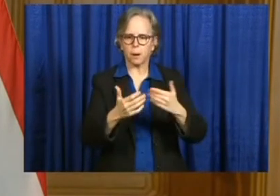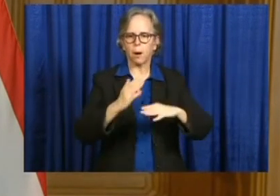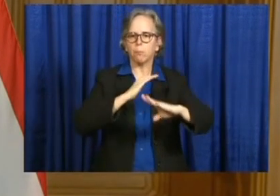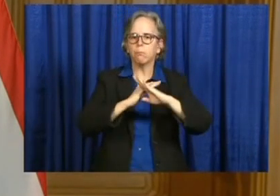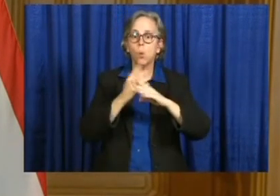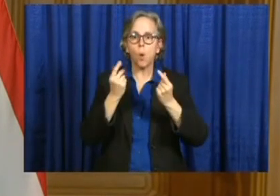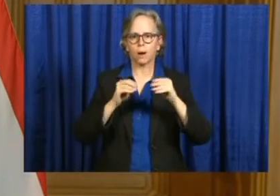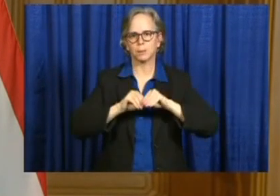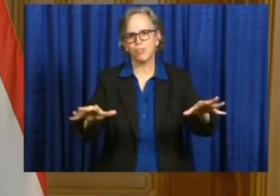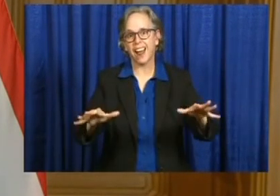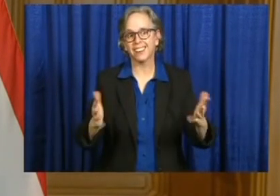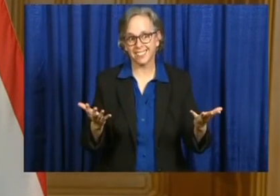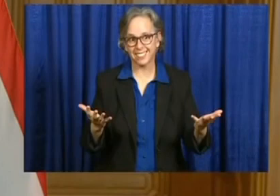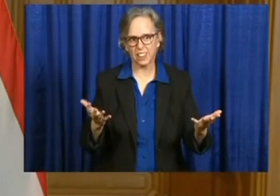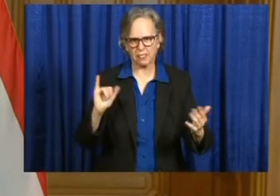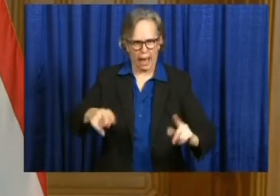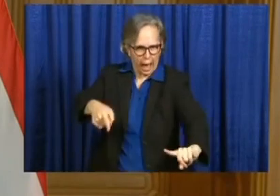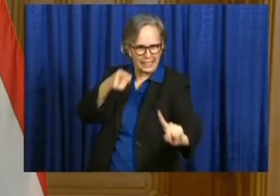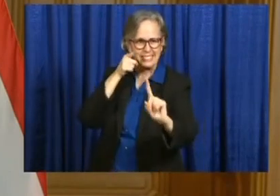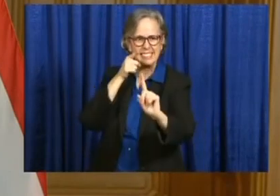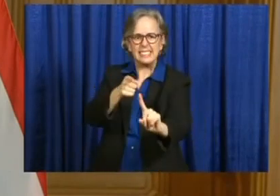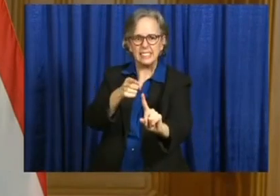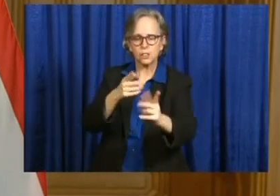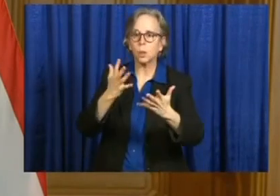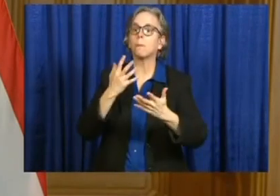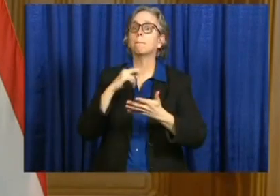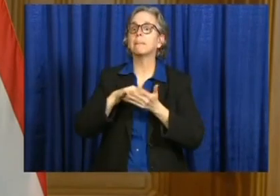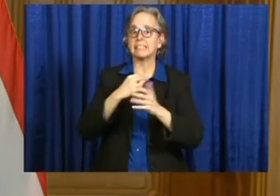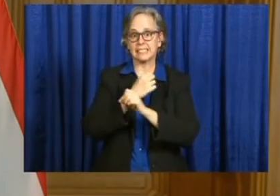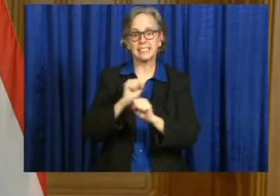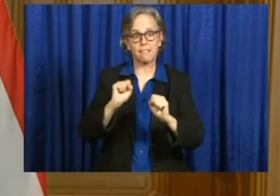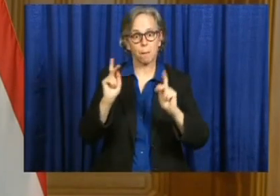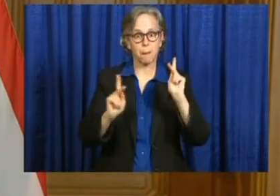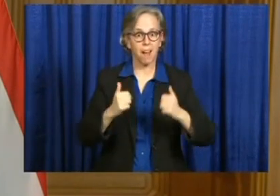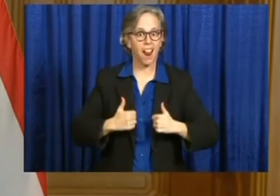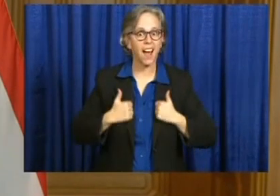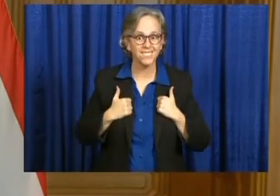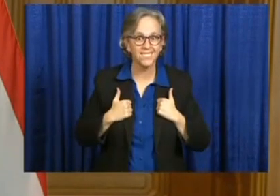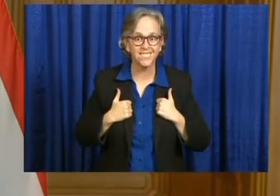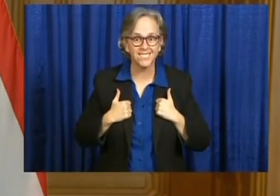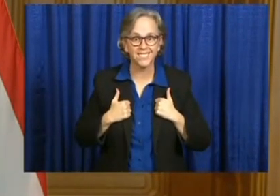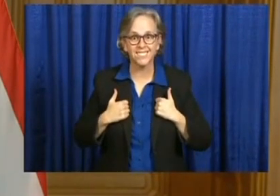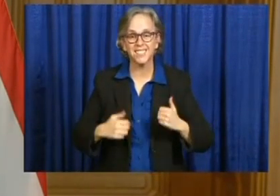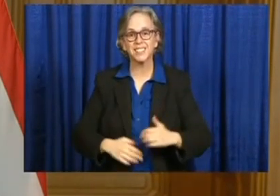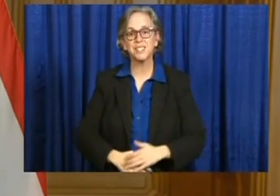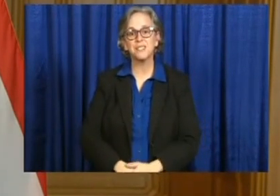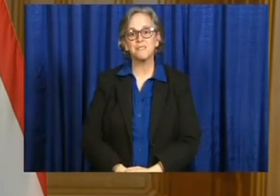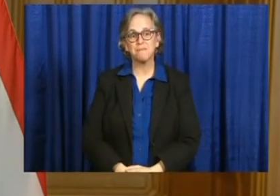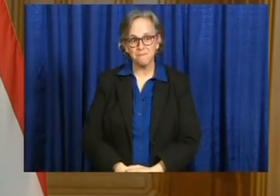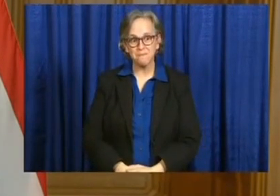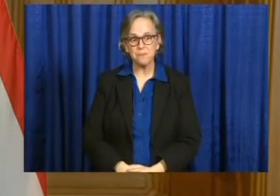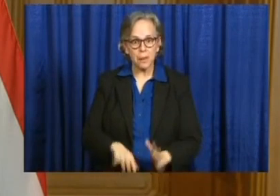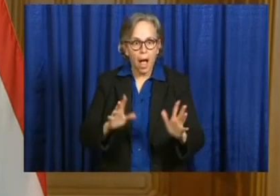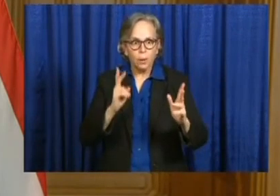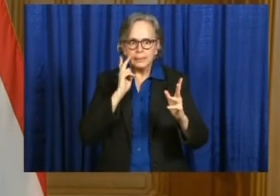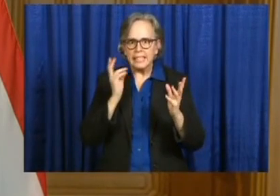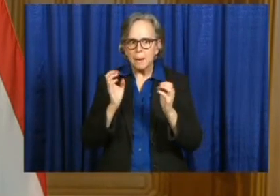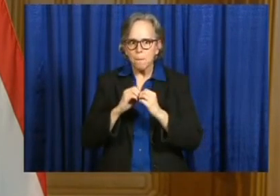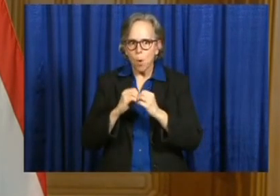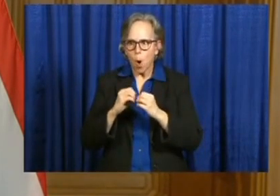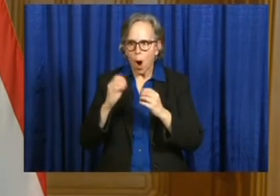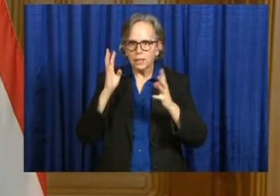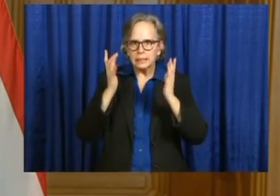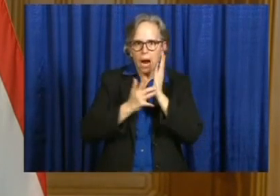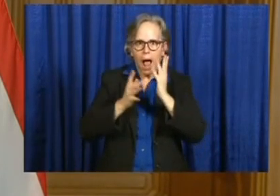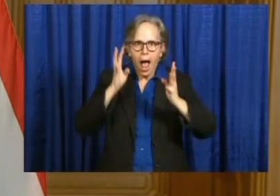will certainly save lives. And again, what you're seeing is more and more technology is coming online.